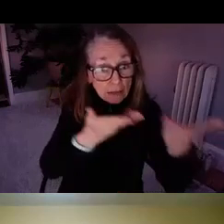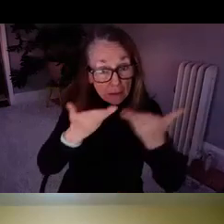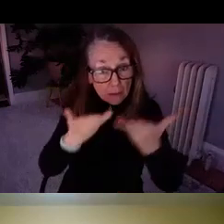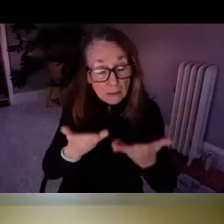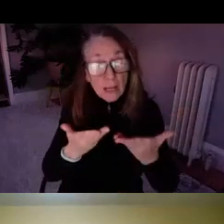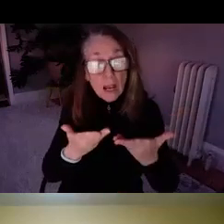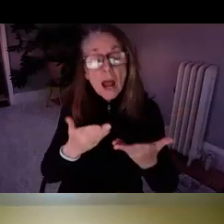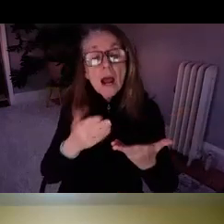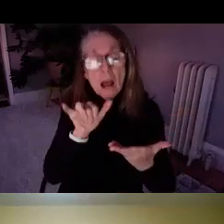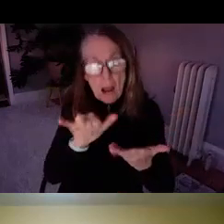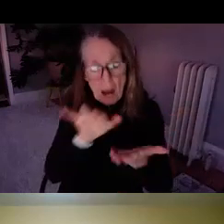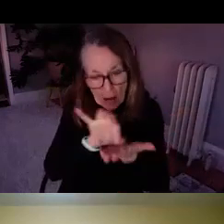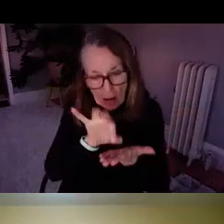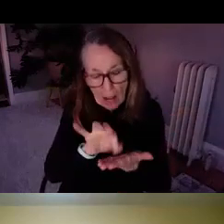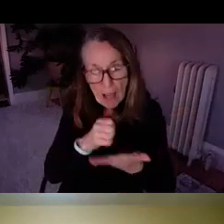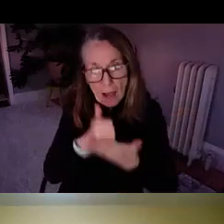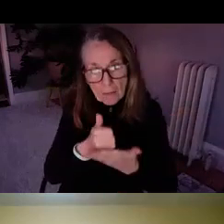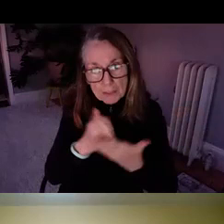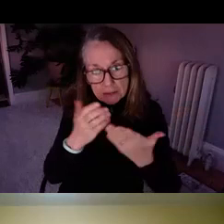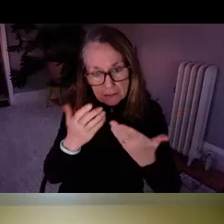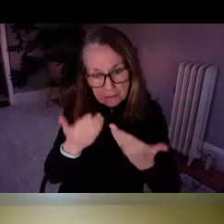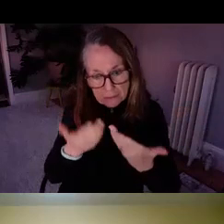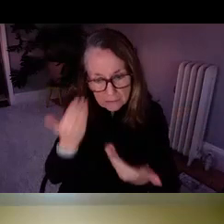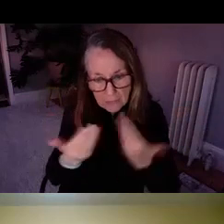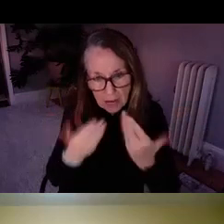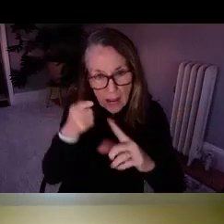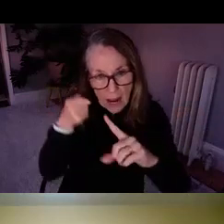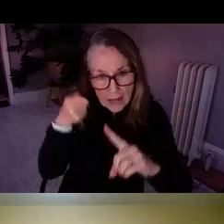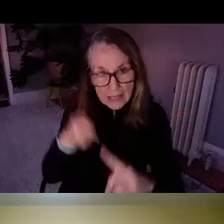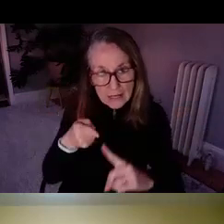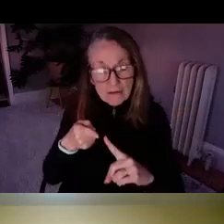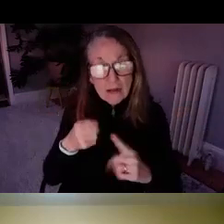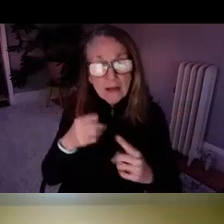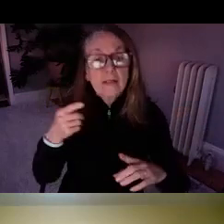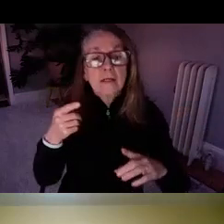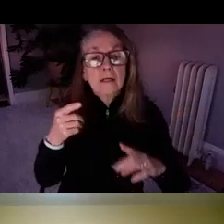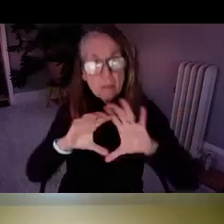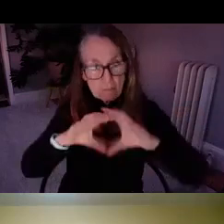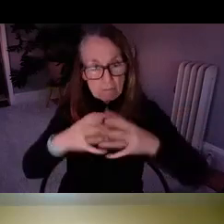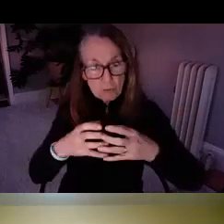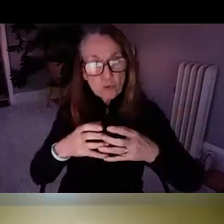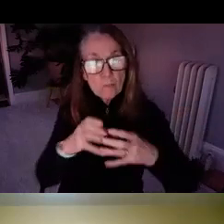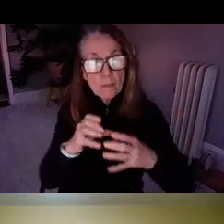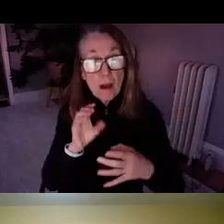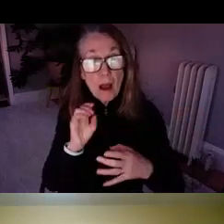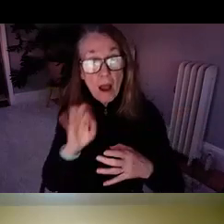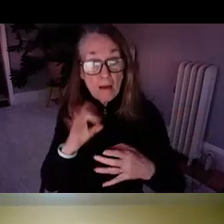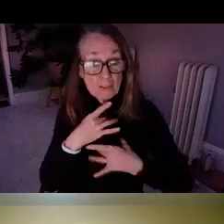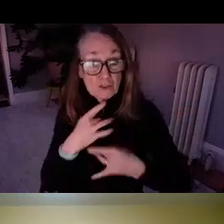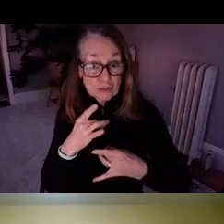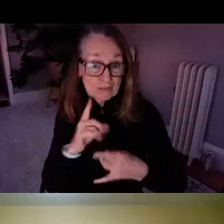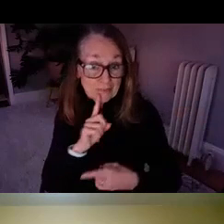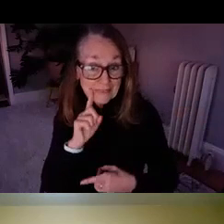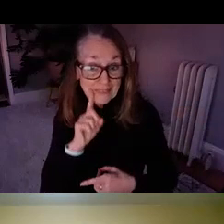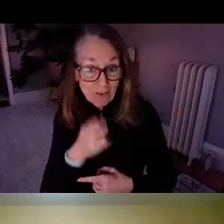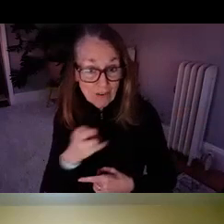kind of flesh out our ability to identify the specific population of interest. With that said, there